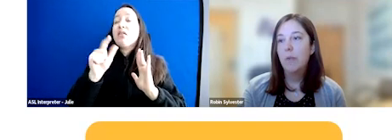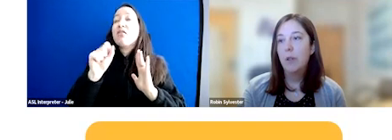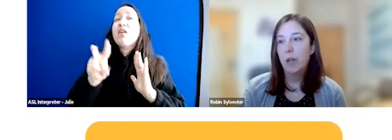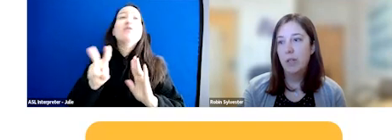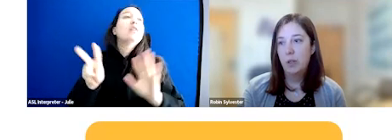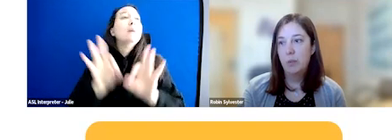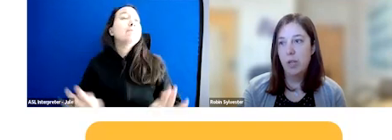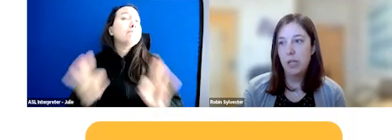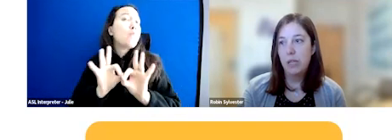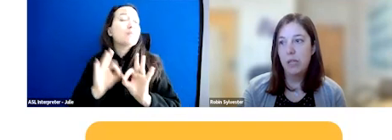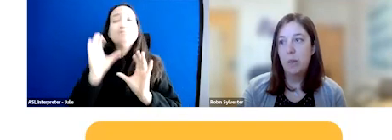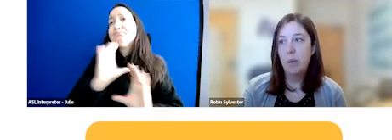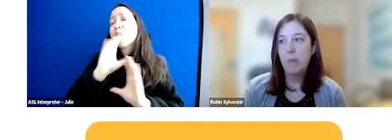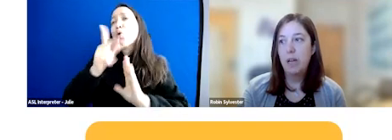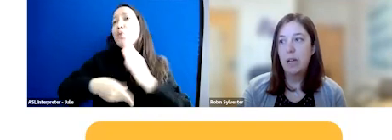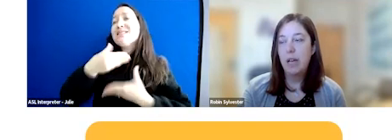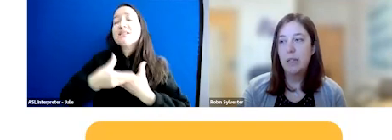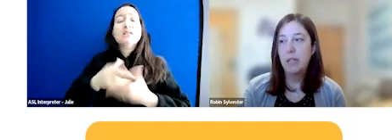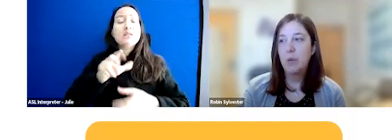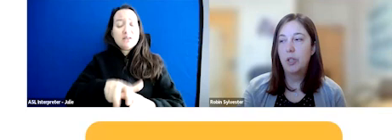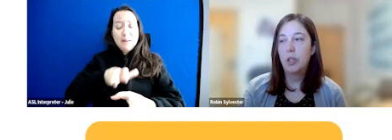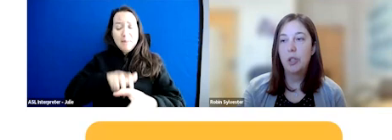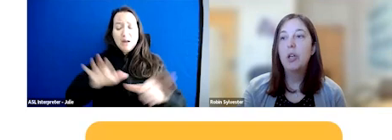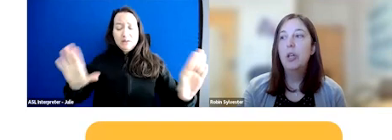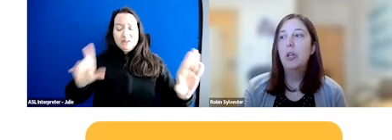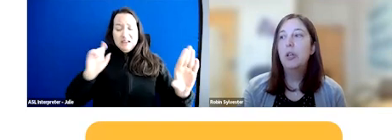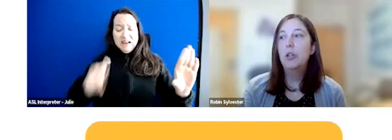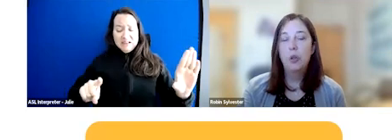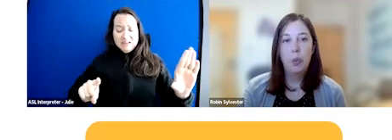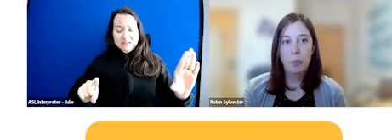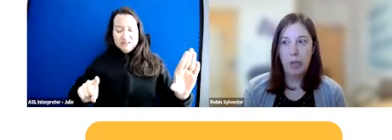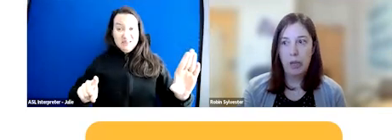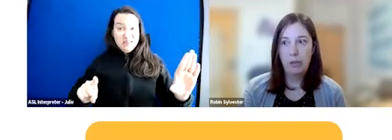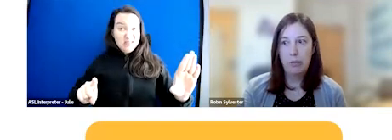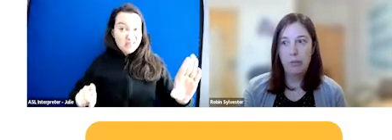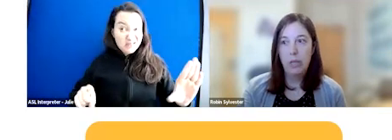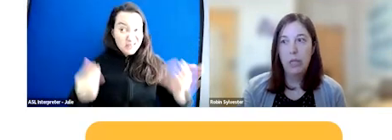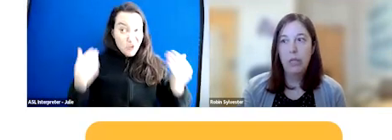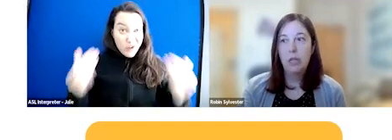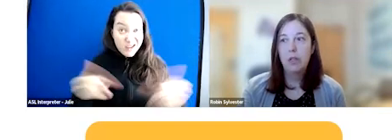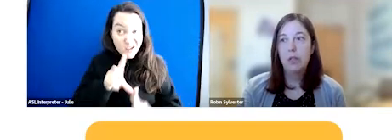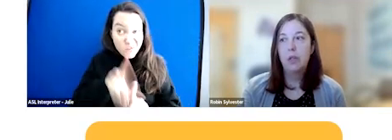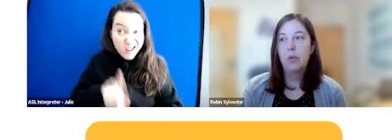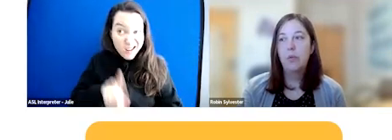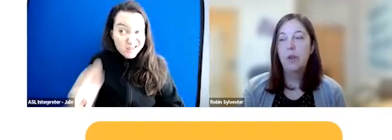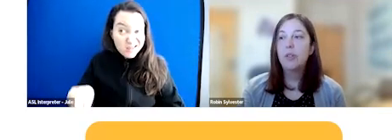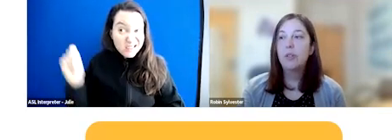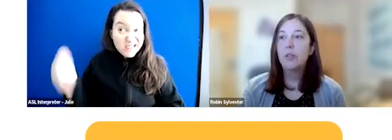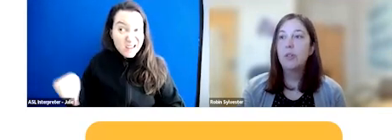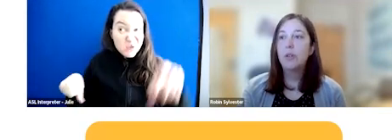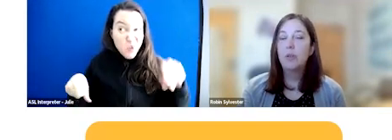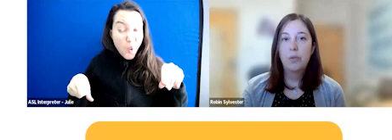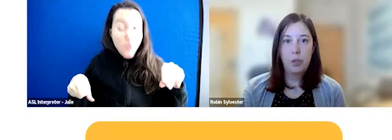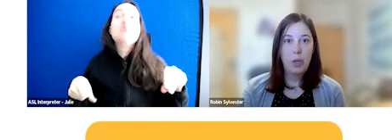important part of the grant search process is stepping back and asking the question, should we apply? So